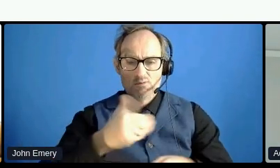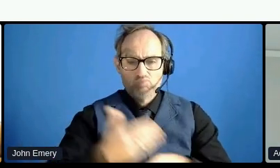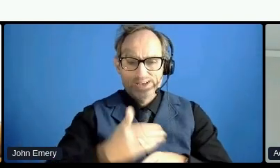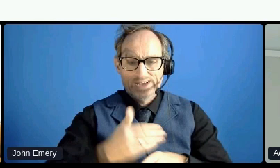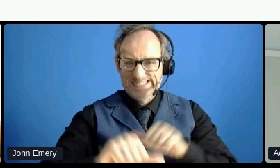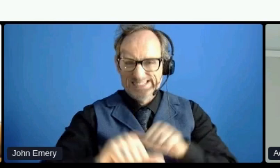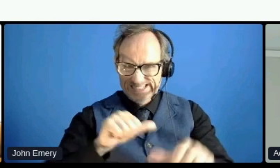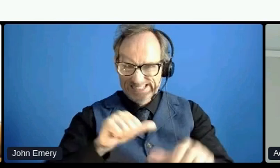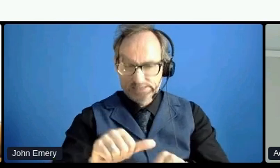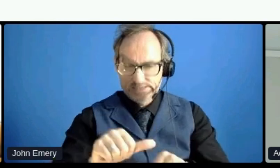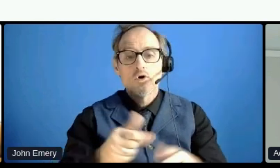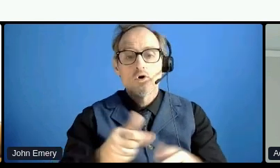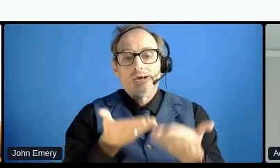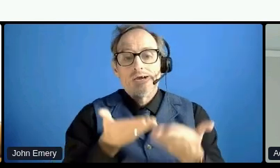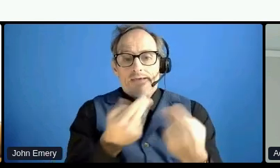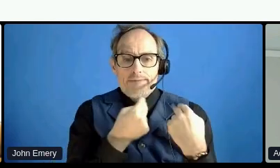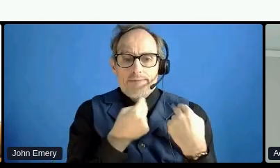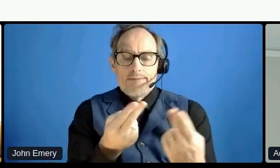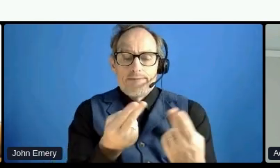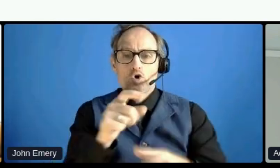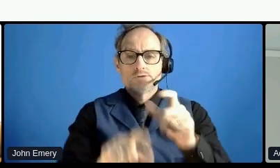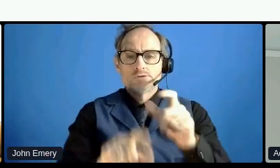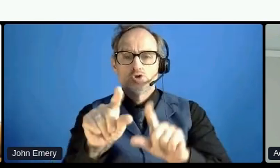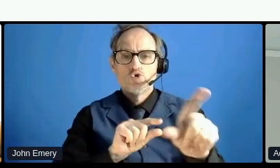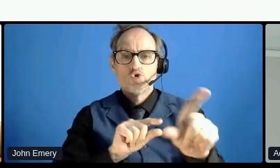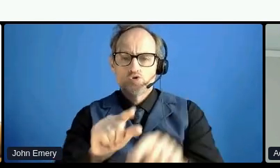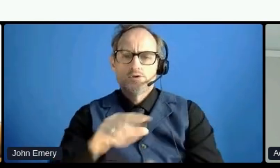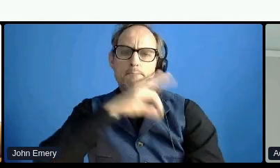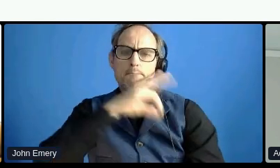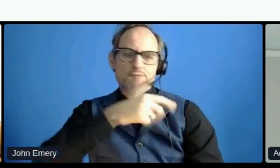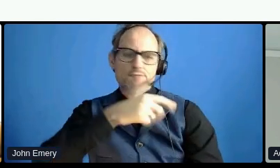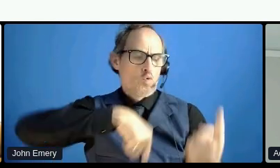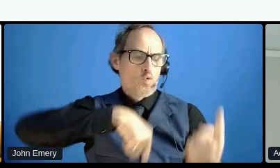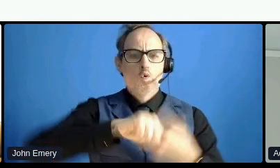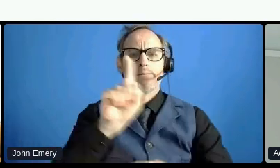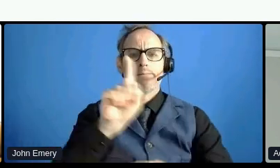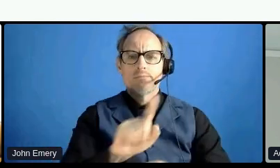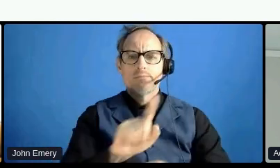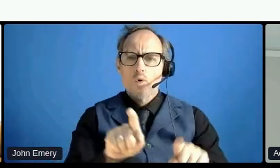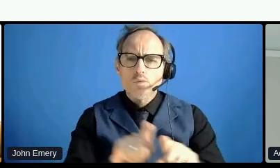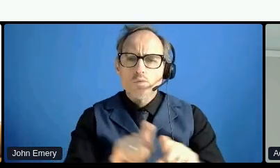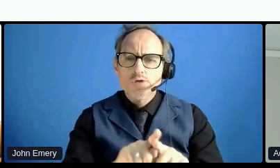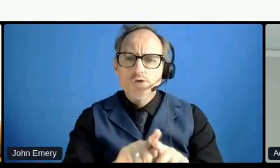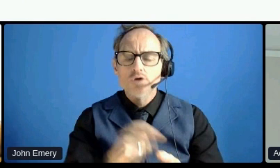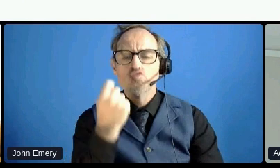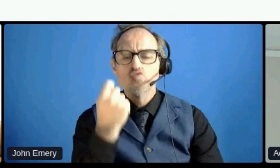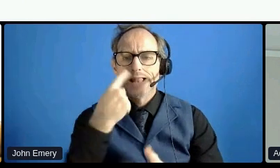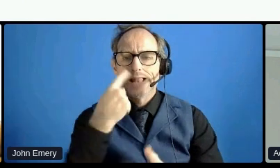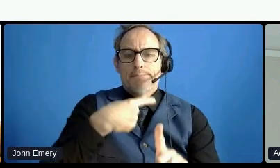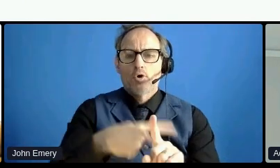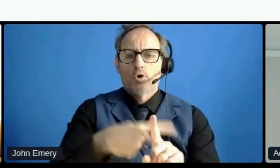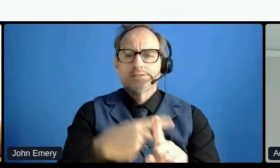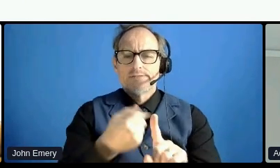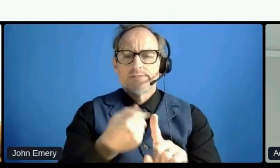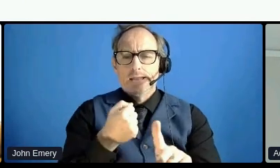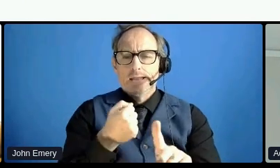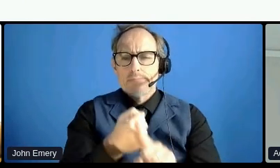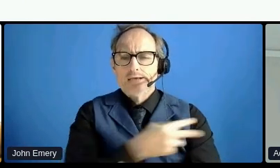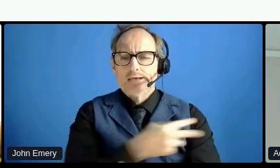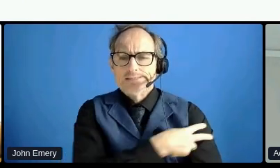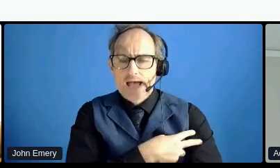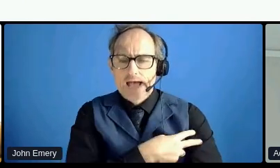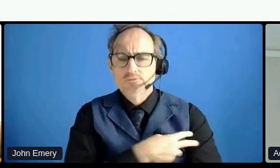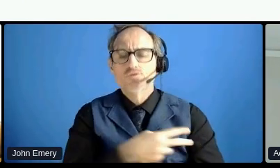everyone. And the quote says, we recognize the positive impact on all staff of accessing flexible working, assistive tools,